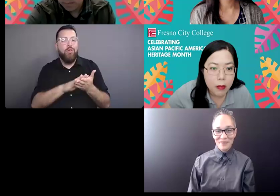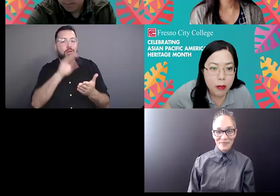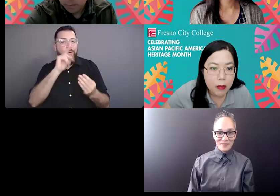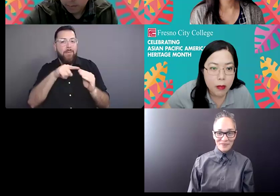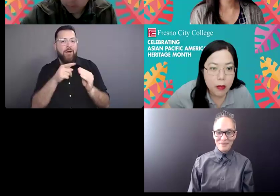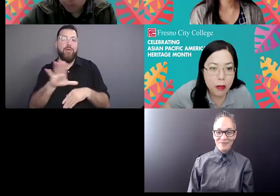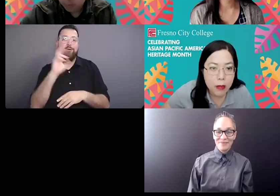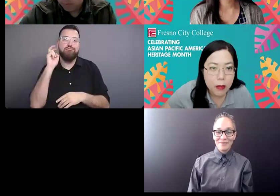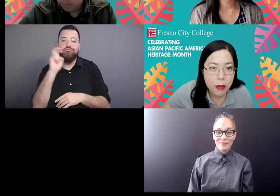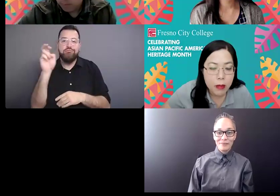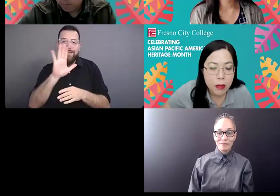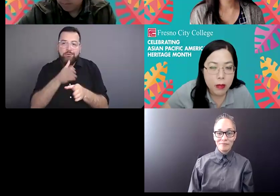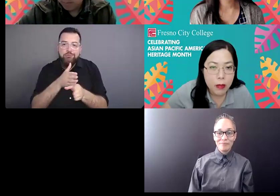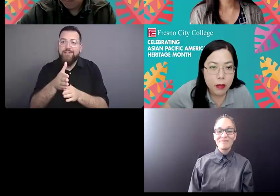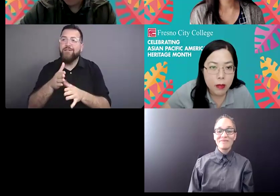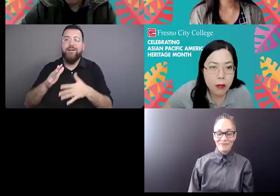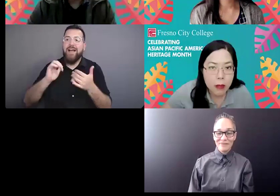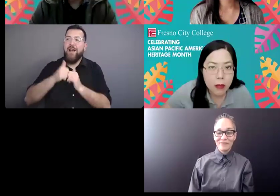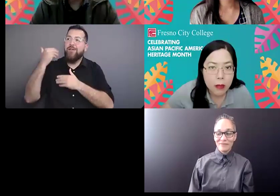and how they